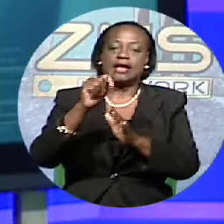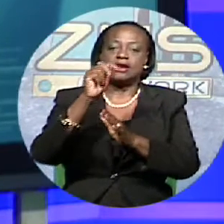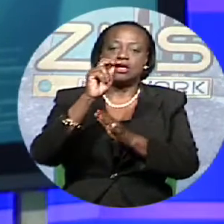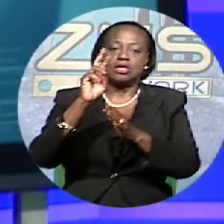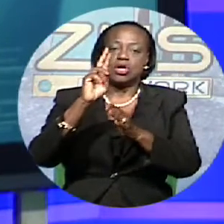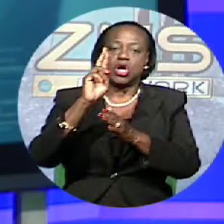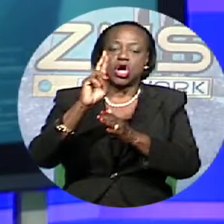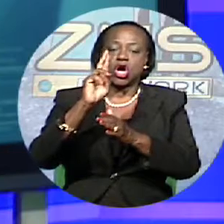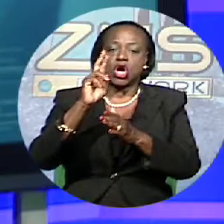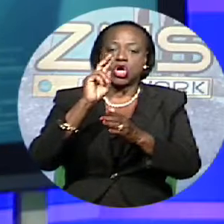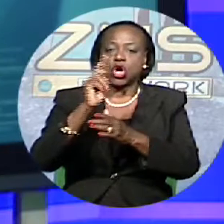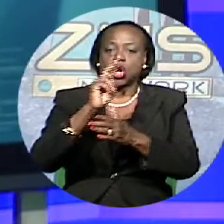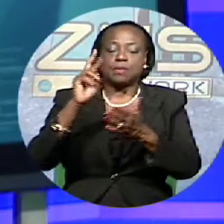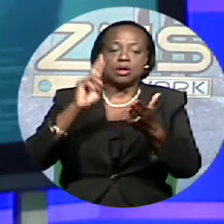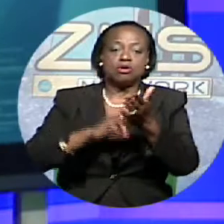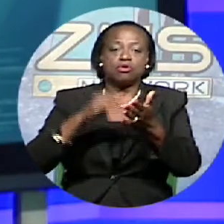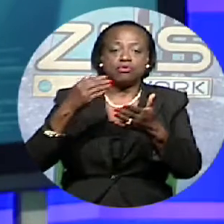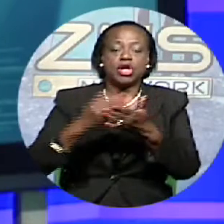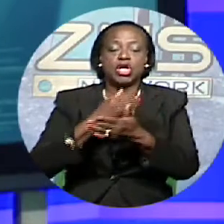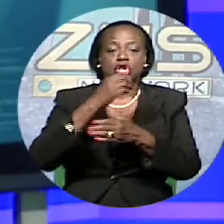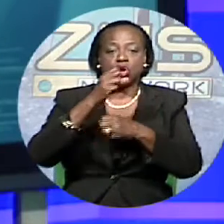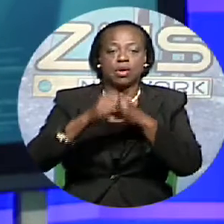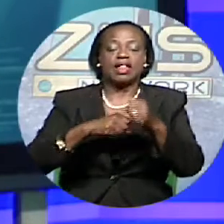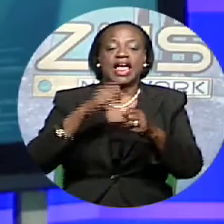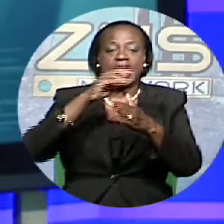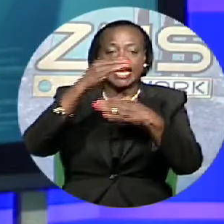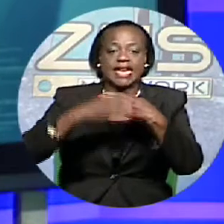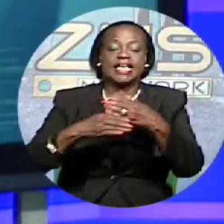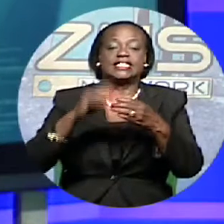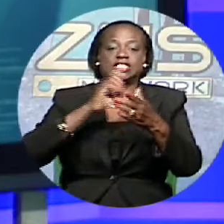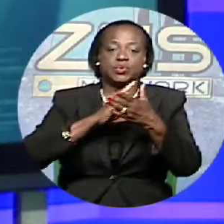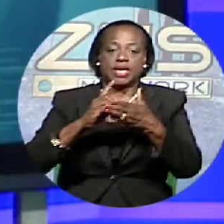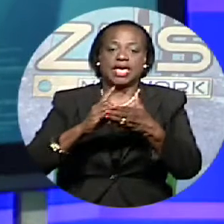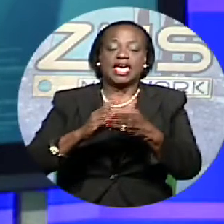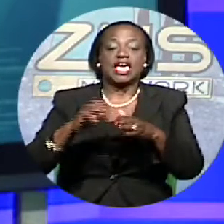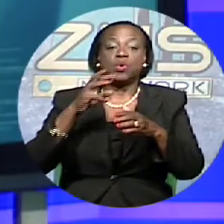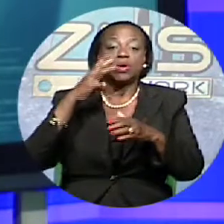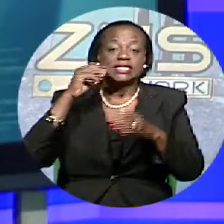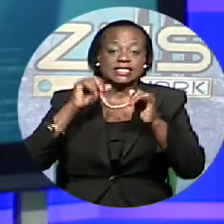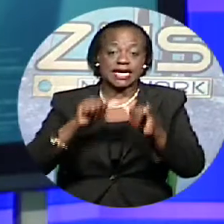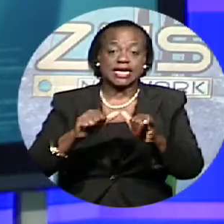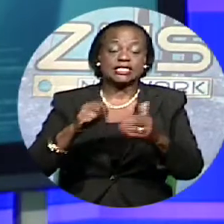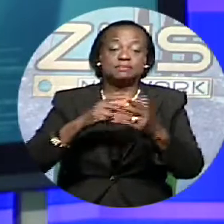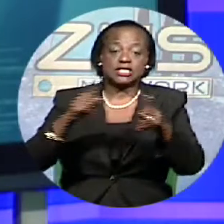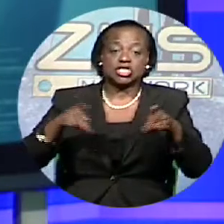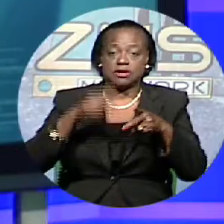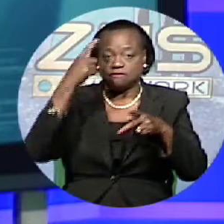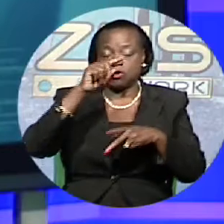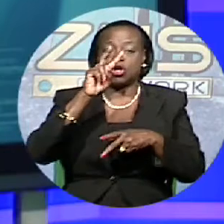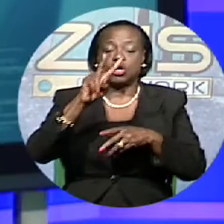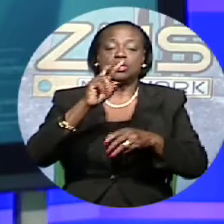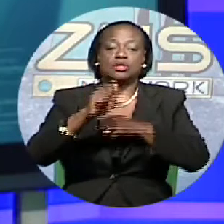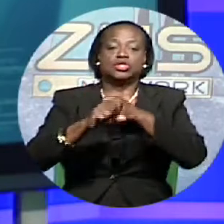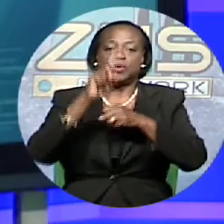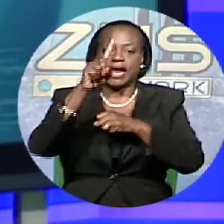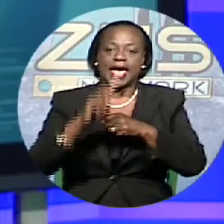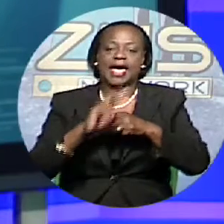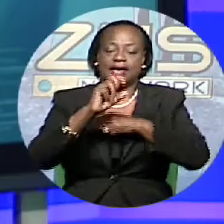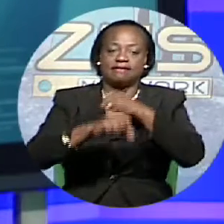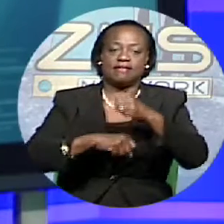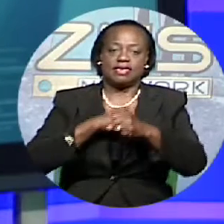leaves BAIC after leading it for more than 2.5 years. He's hoping to push alternative energy when he takes up his new